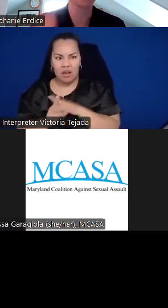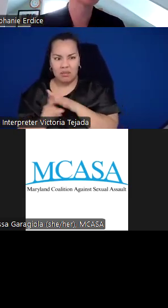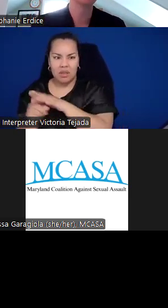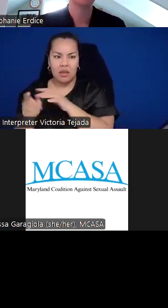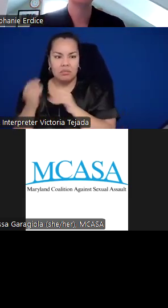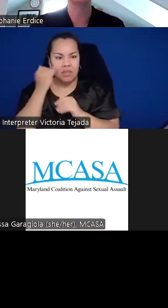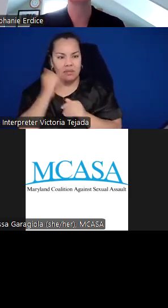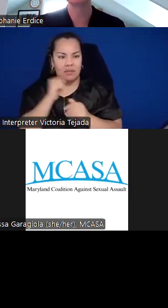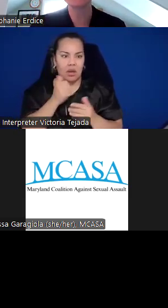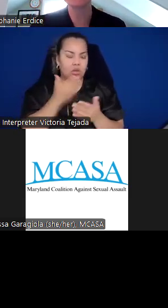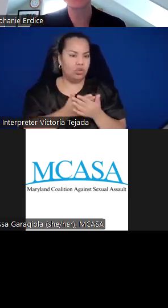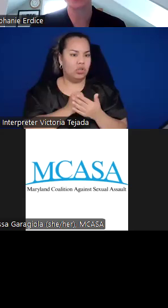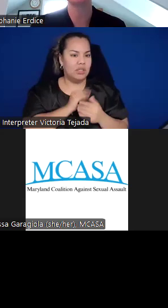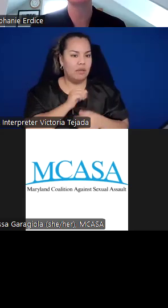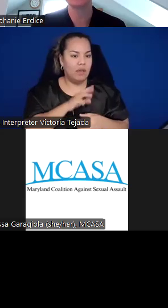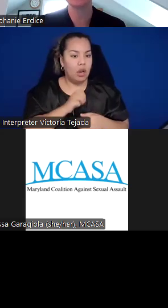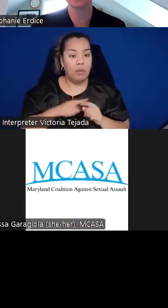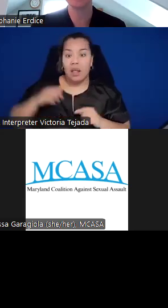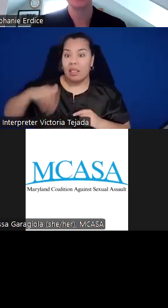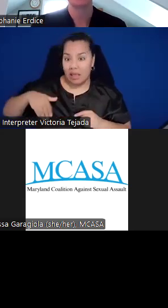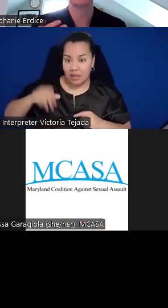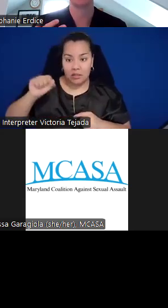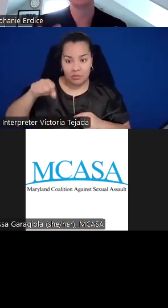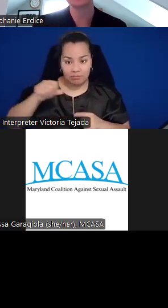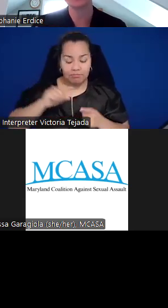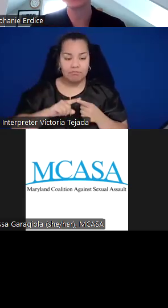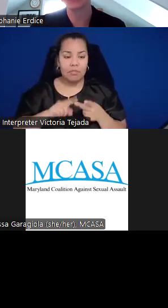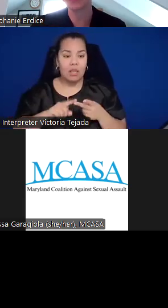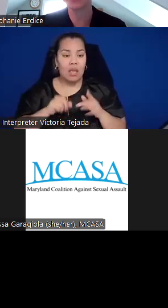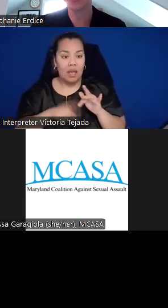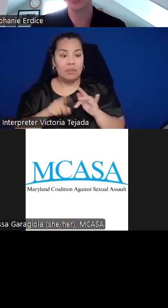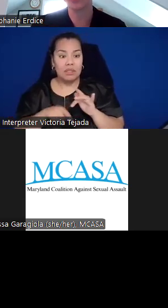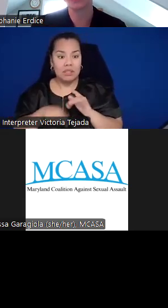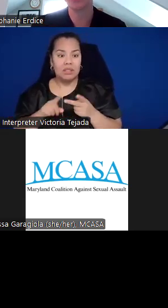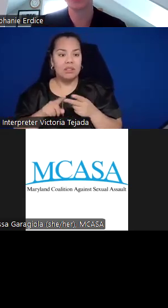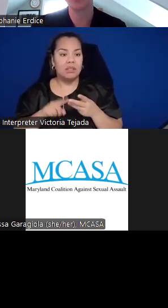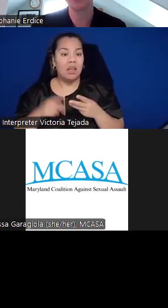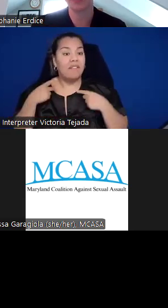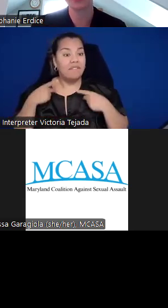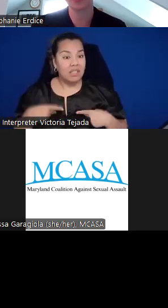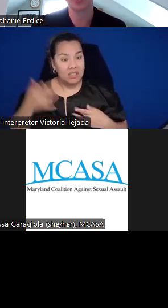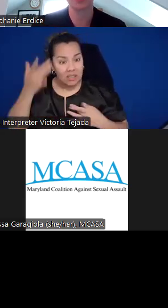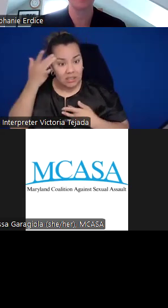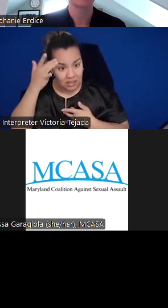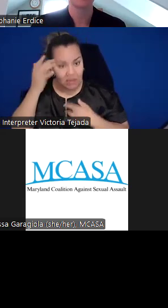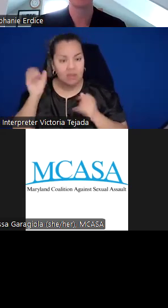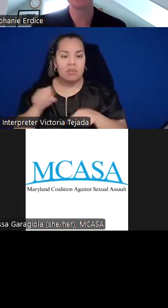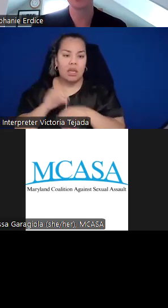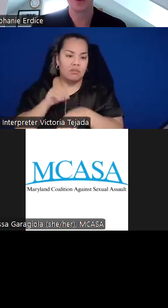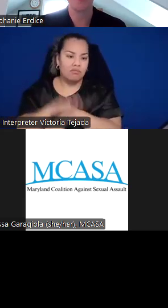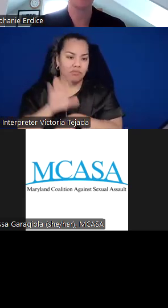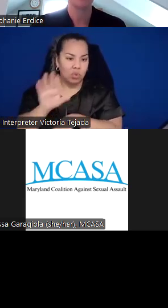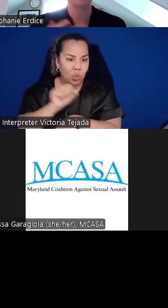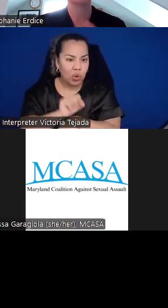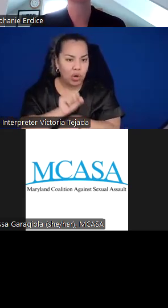good self-care, but lateness, absenteeism, getting physically sick can also be something that will affect your work.